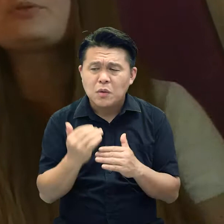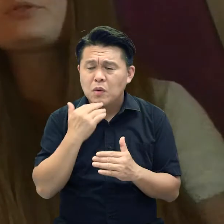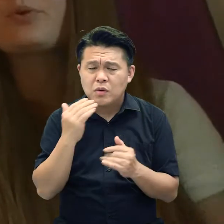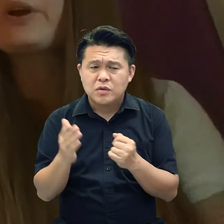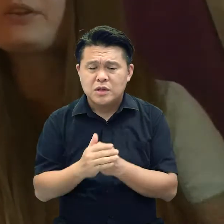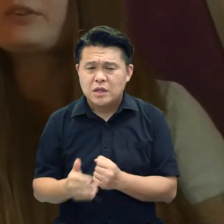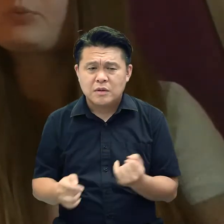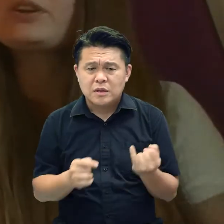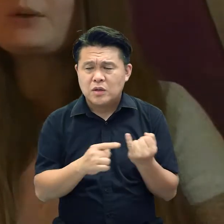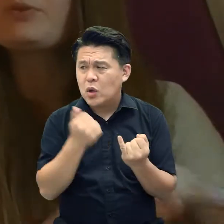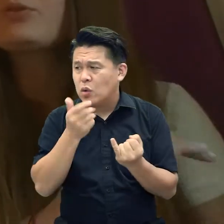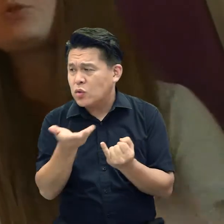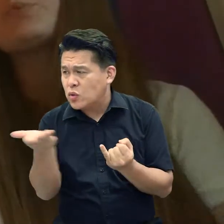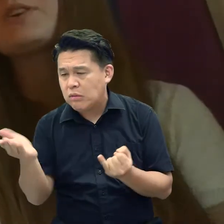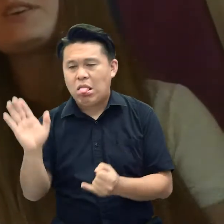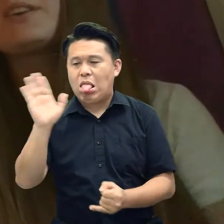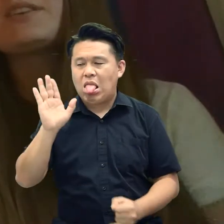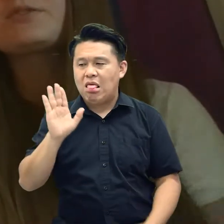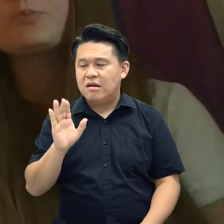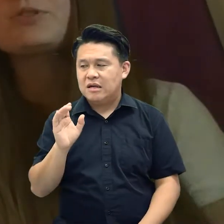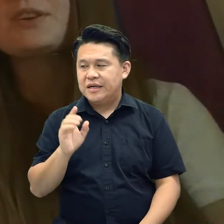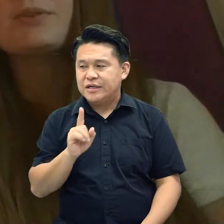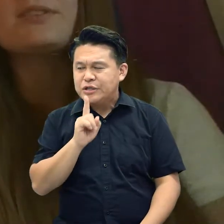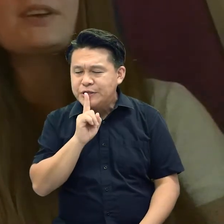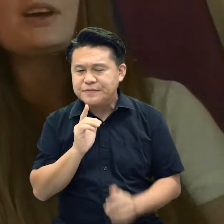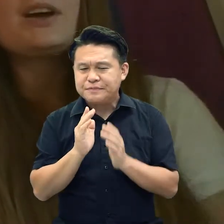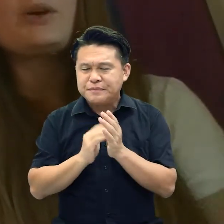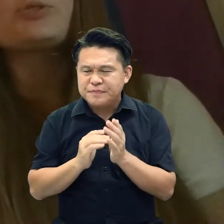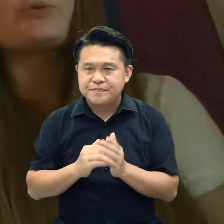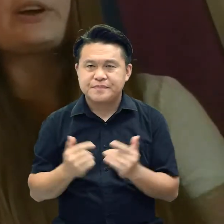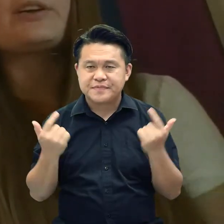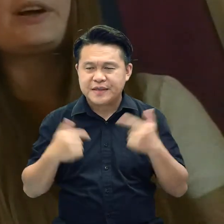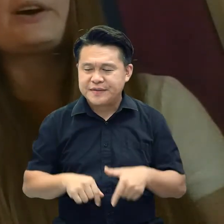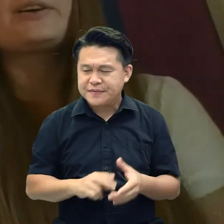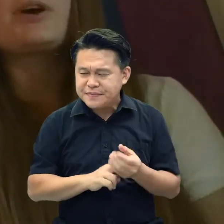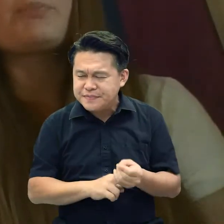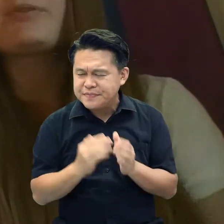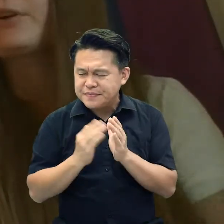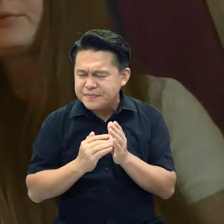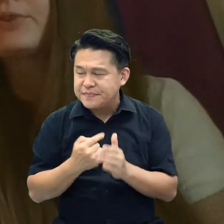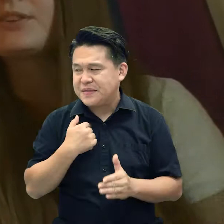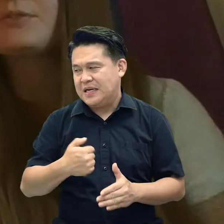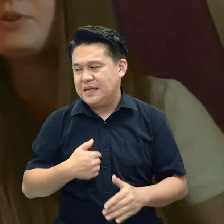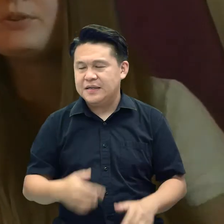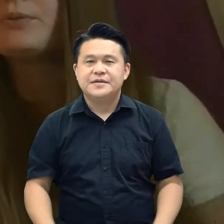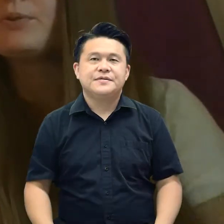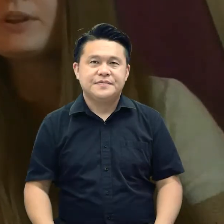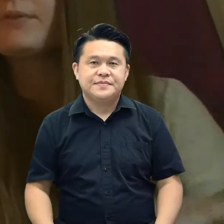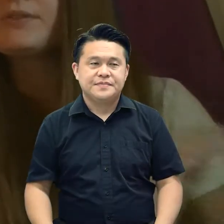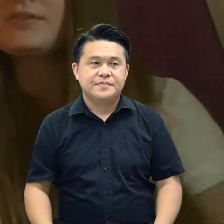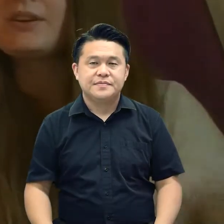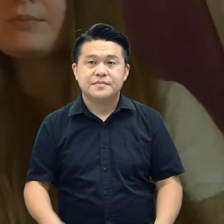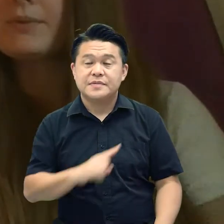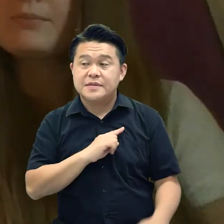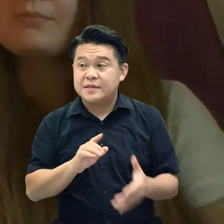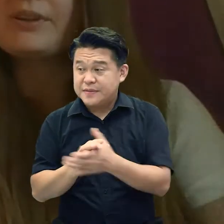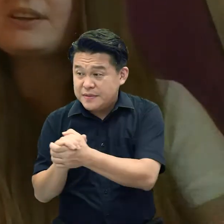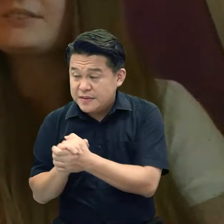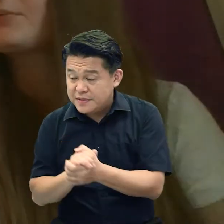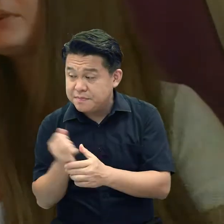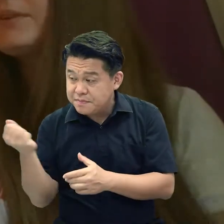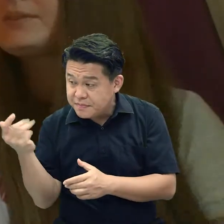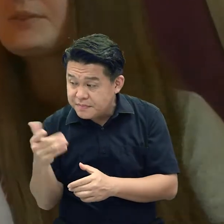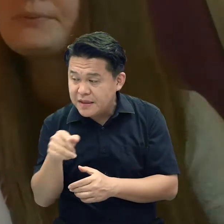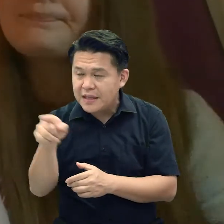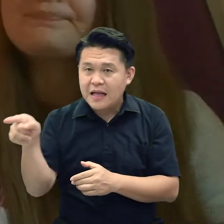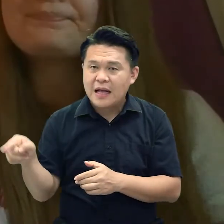of introduce or anything, so we kept it super hidden and super secret. It was only a couple of close friends who lived in the same